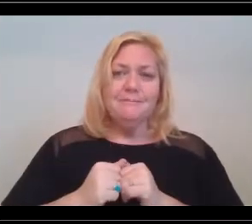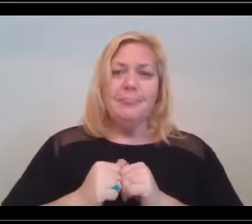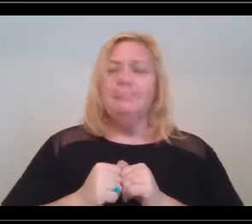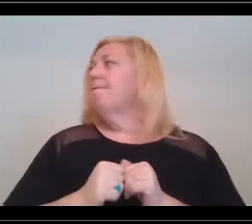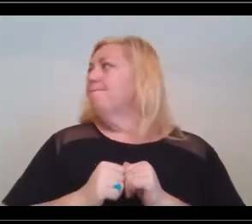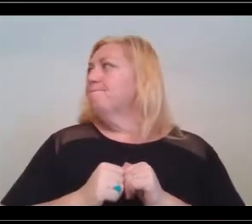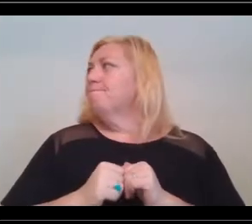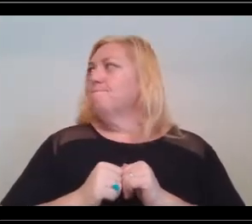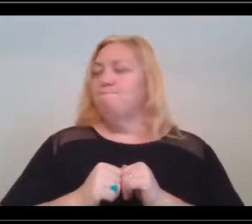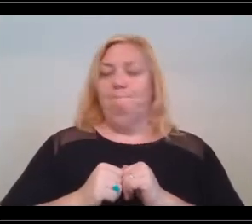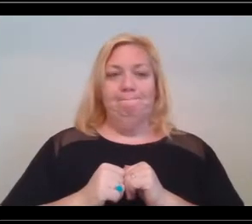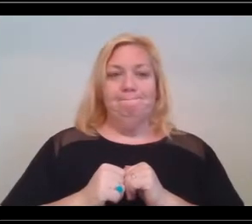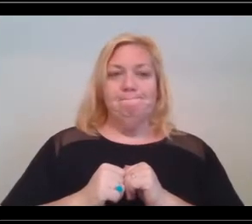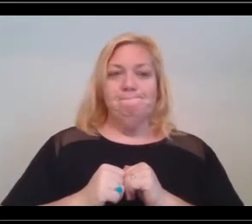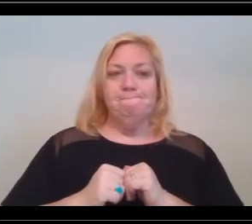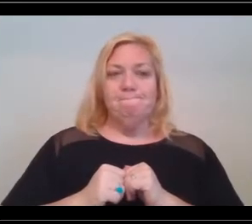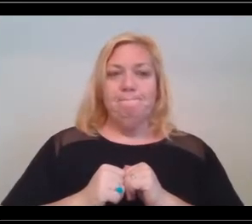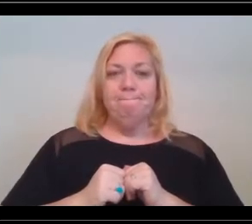slide, please.